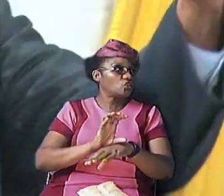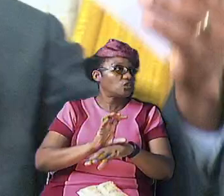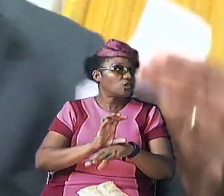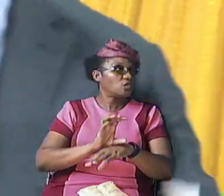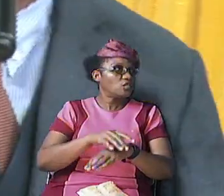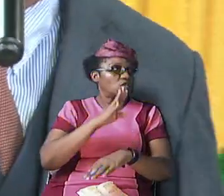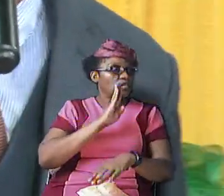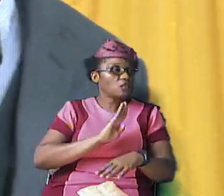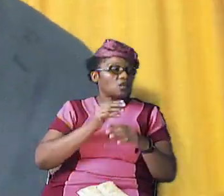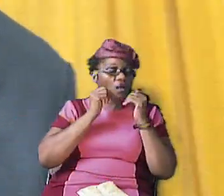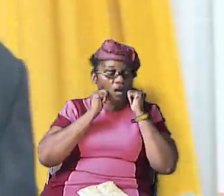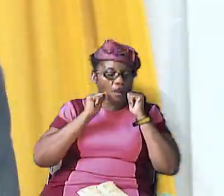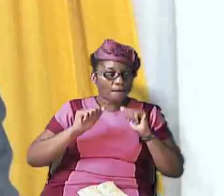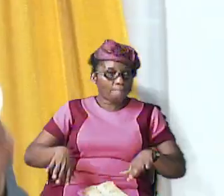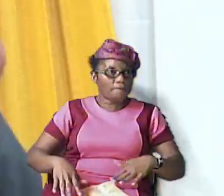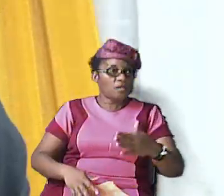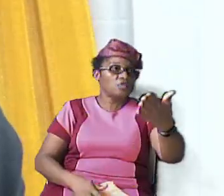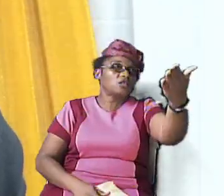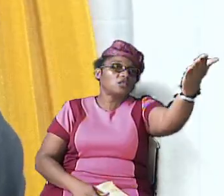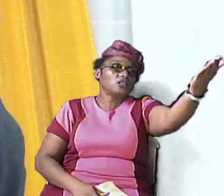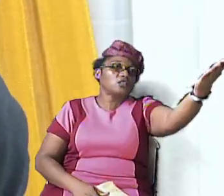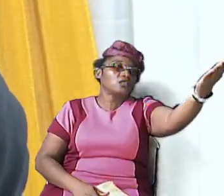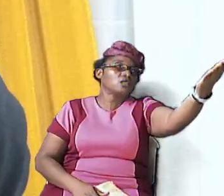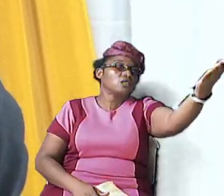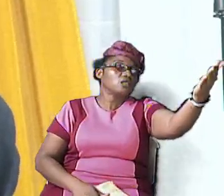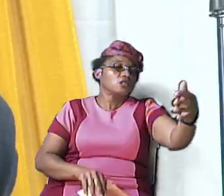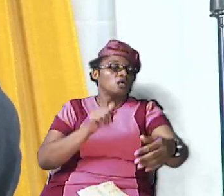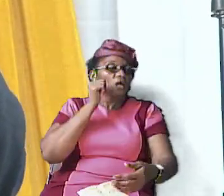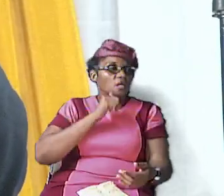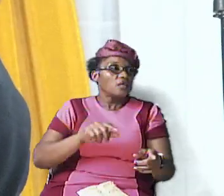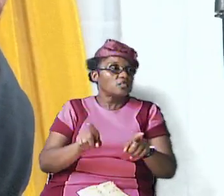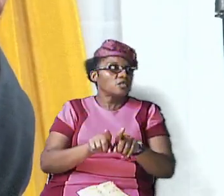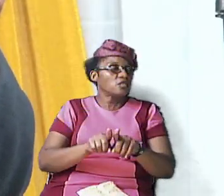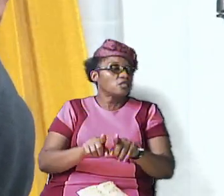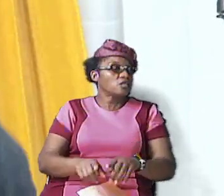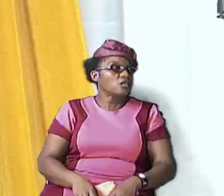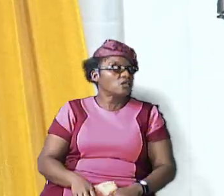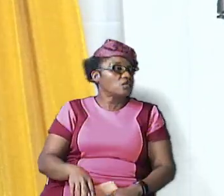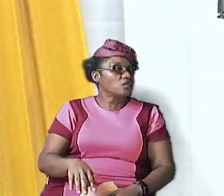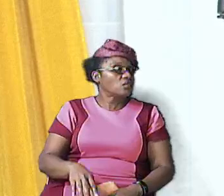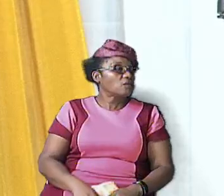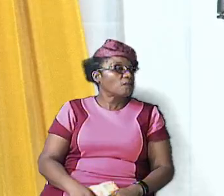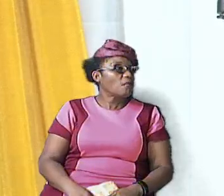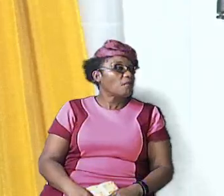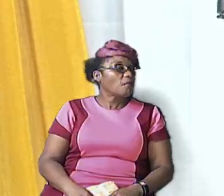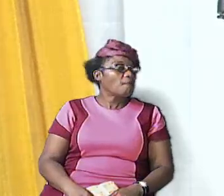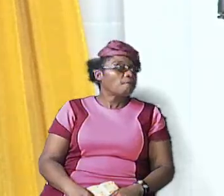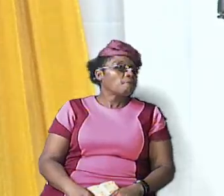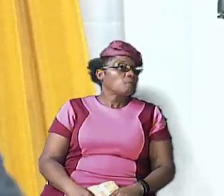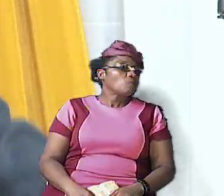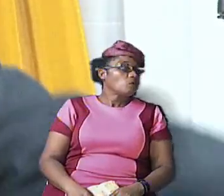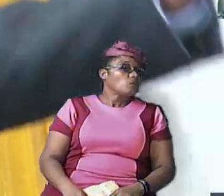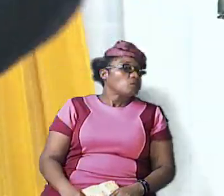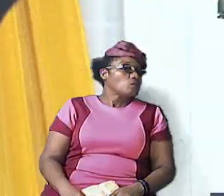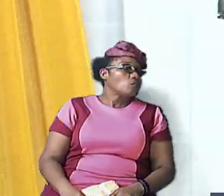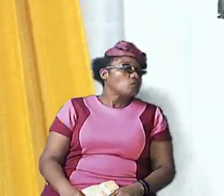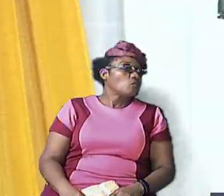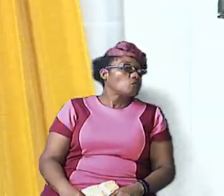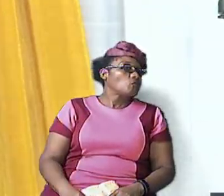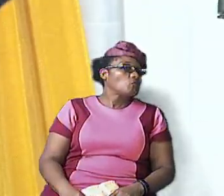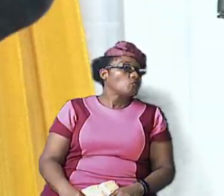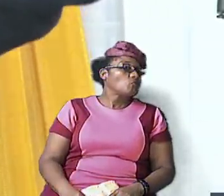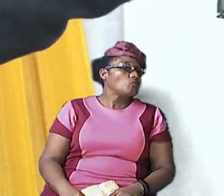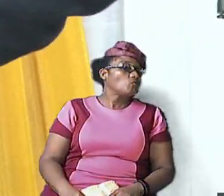God bless you. God bless you. God bless my sister. I know you stood earlier on, but just